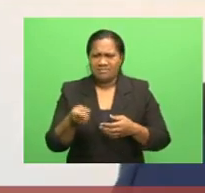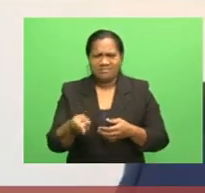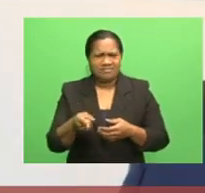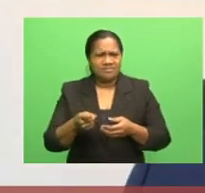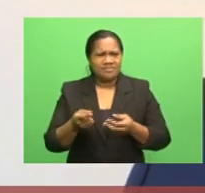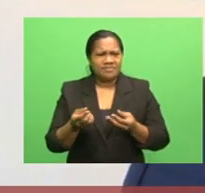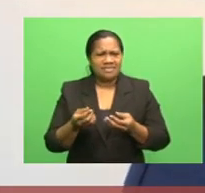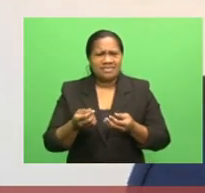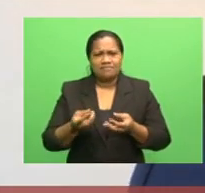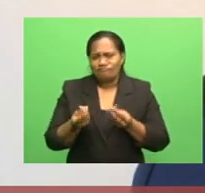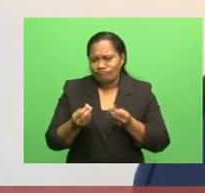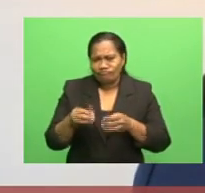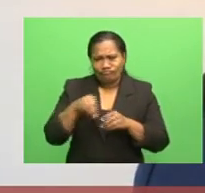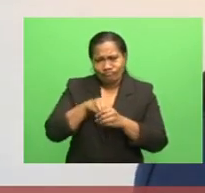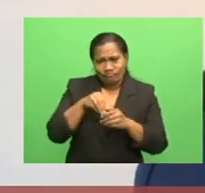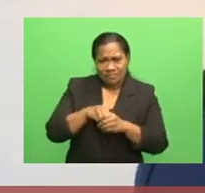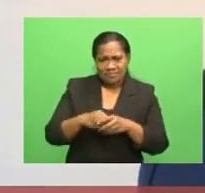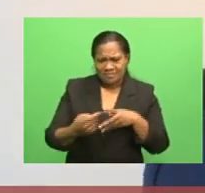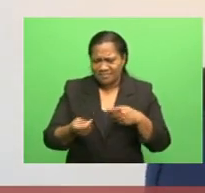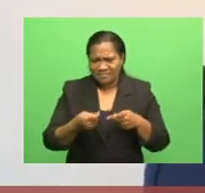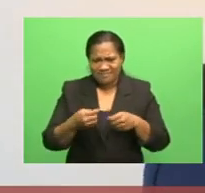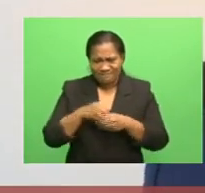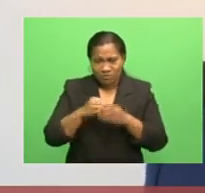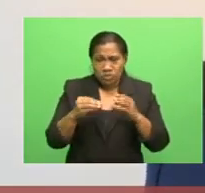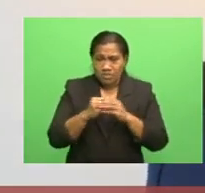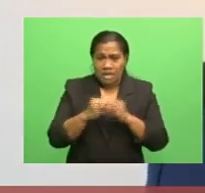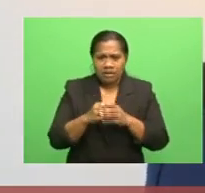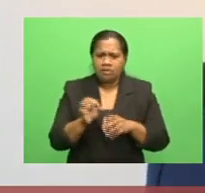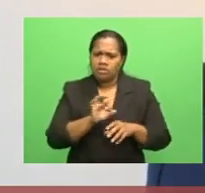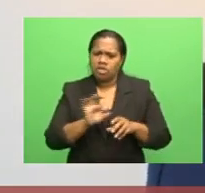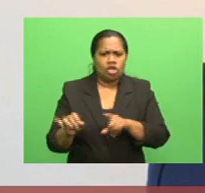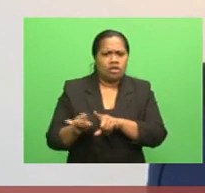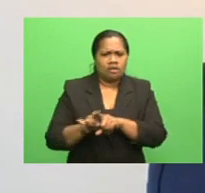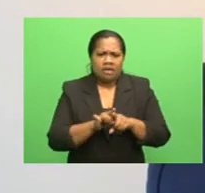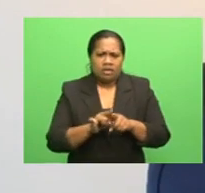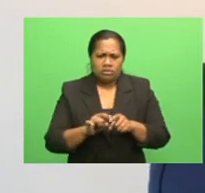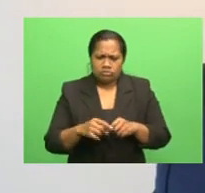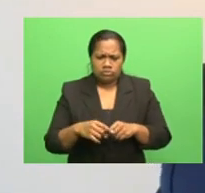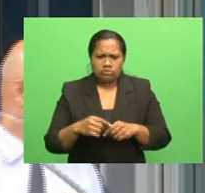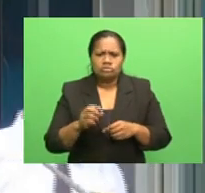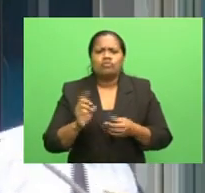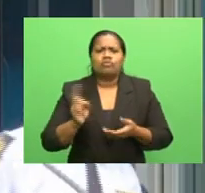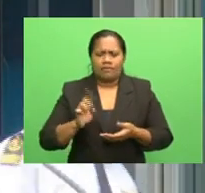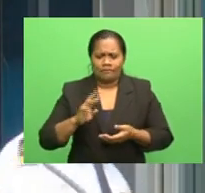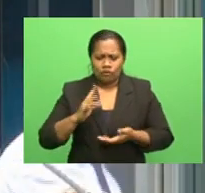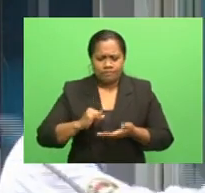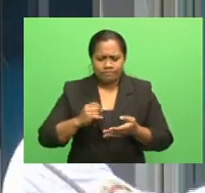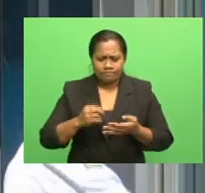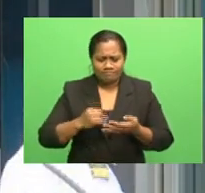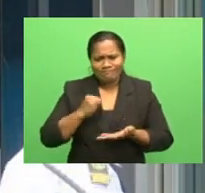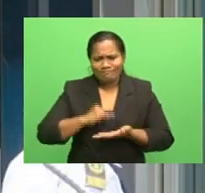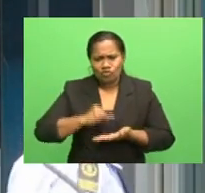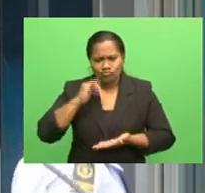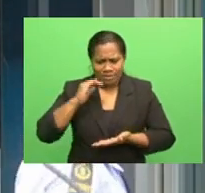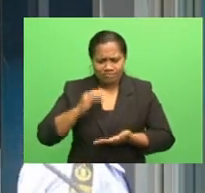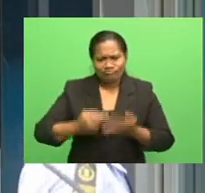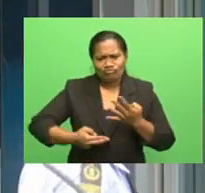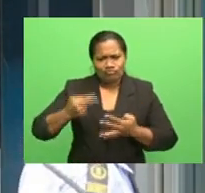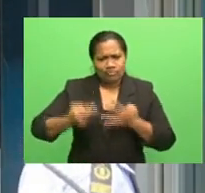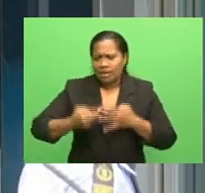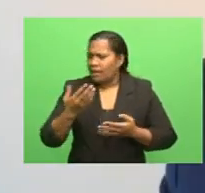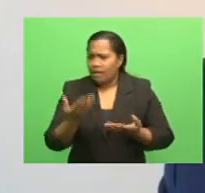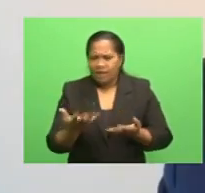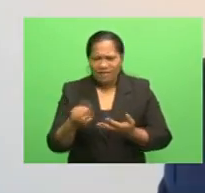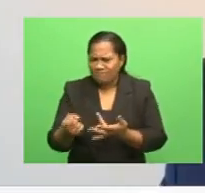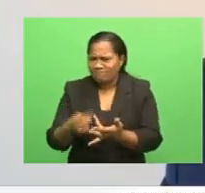rates. Interest rates is not only the cash driven, it is also driven in terms of the quality of the portfolio, in